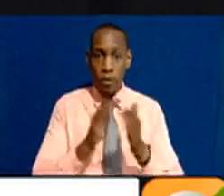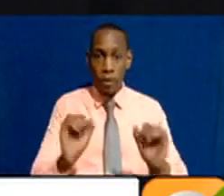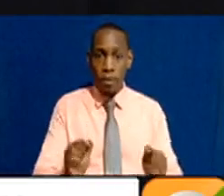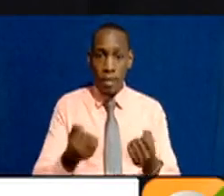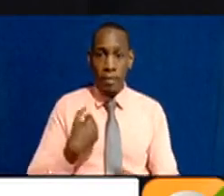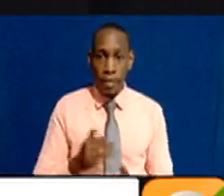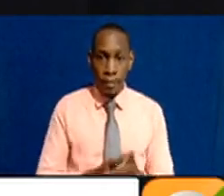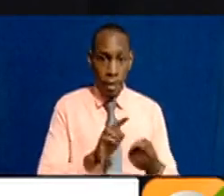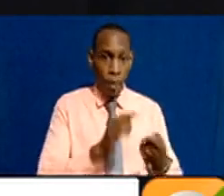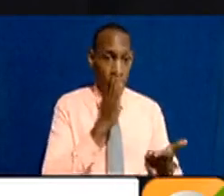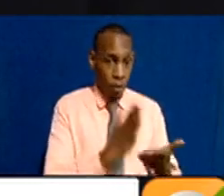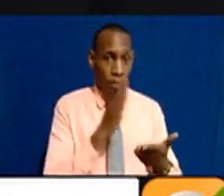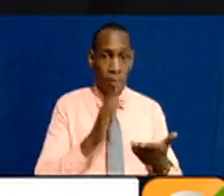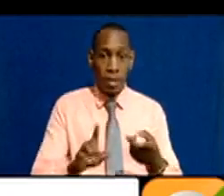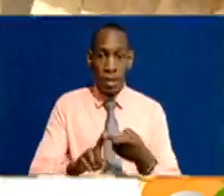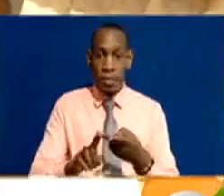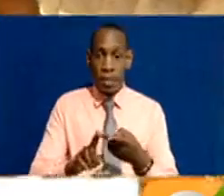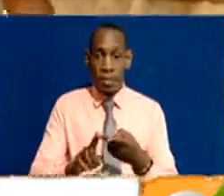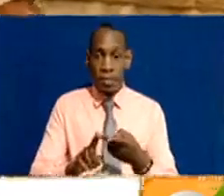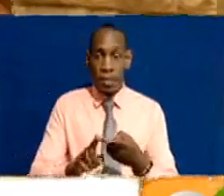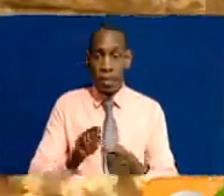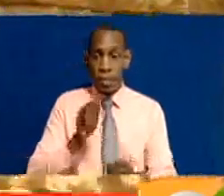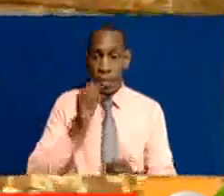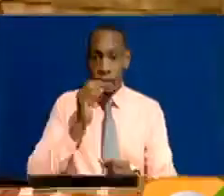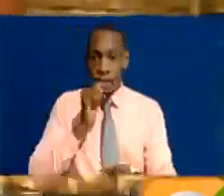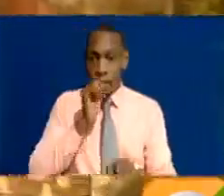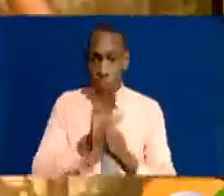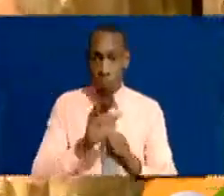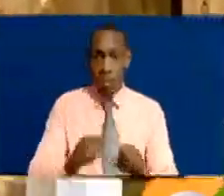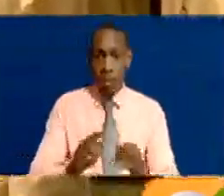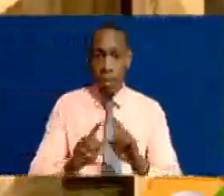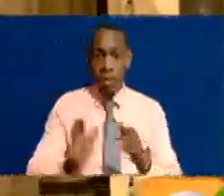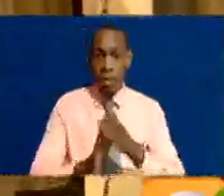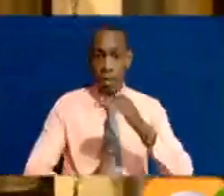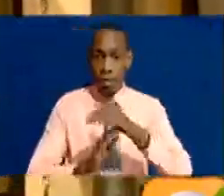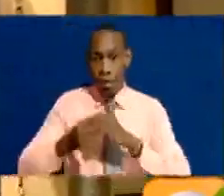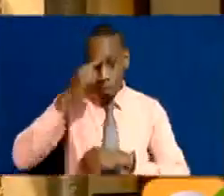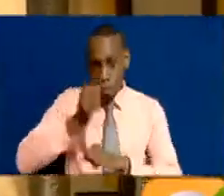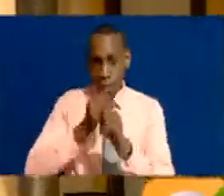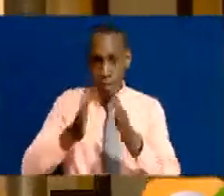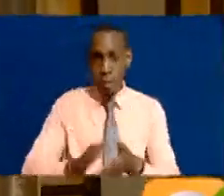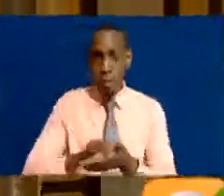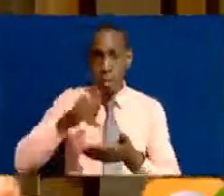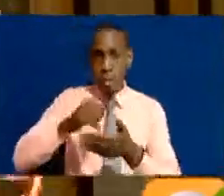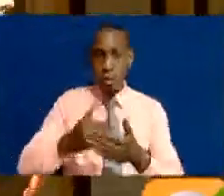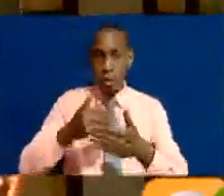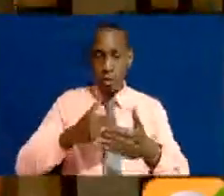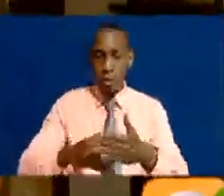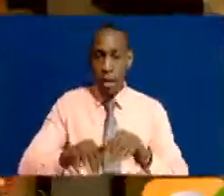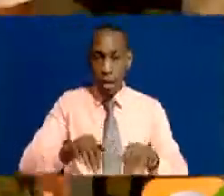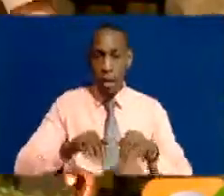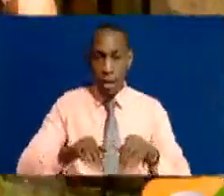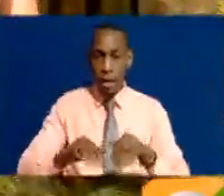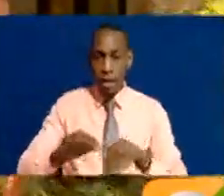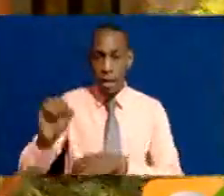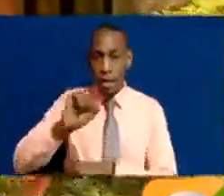and not only to ensure, also to assure. However, some key policymakers, including former agriculture minister